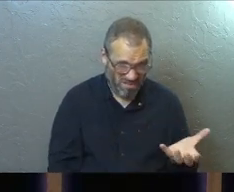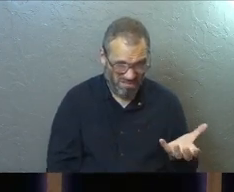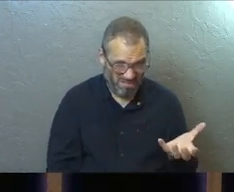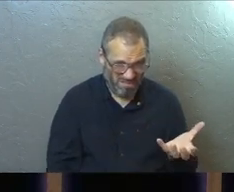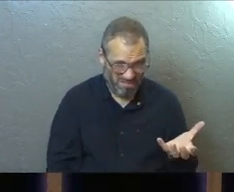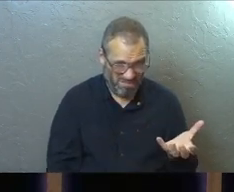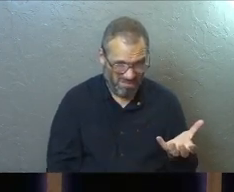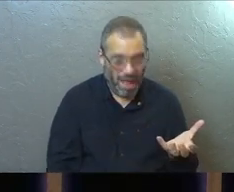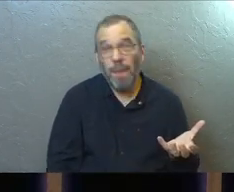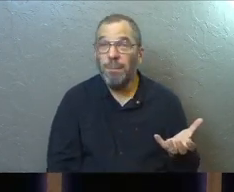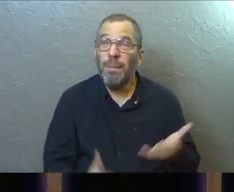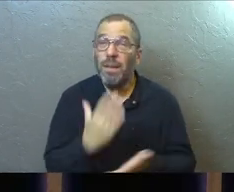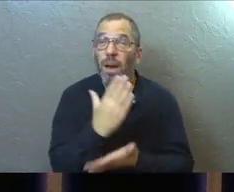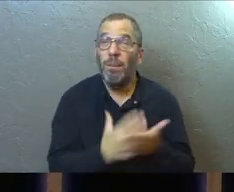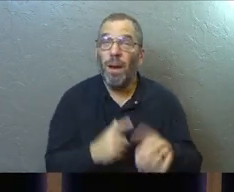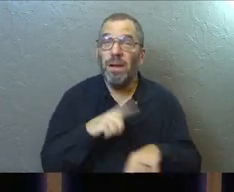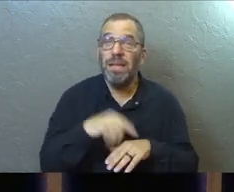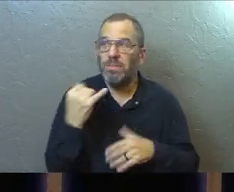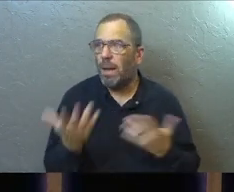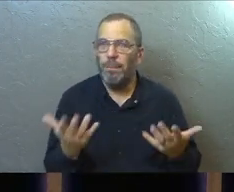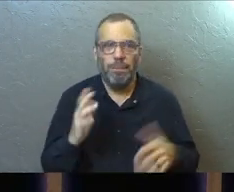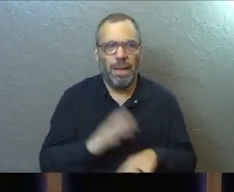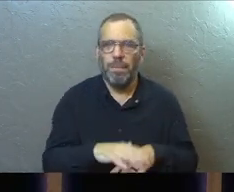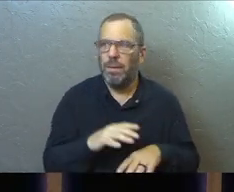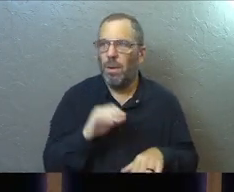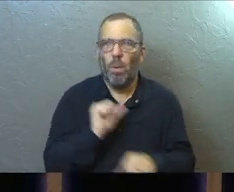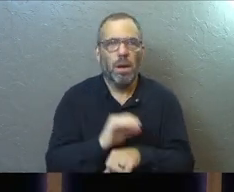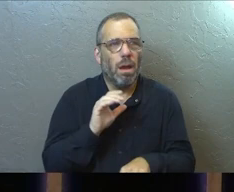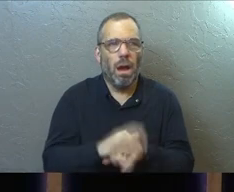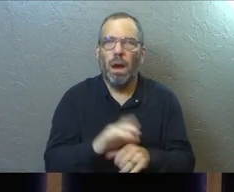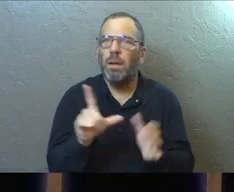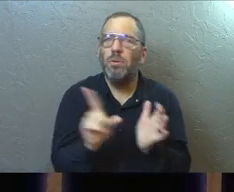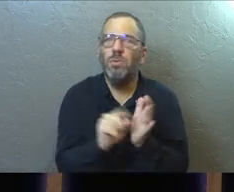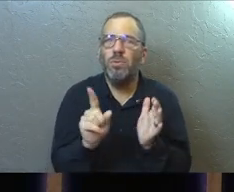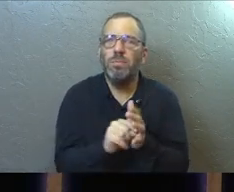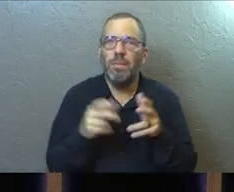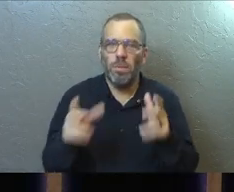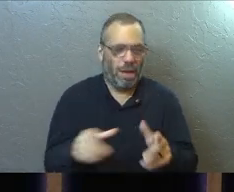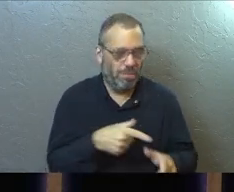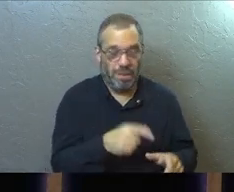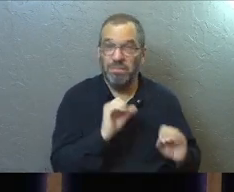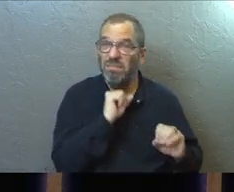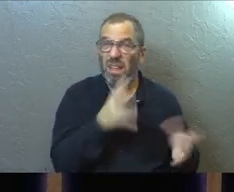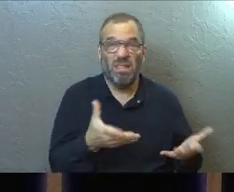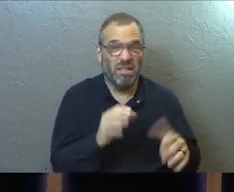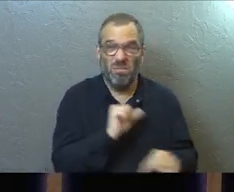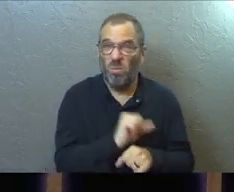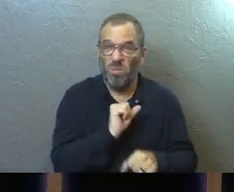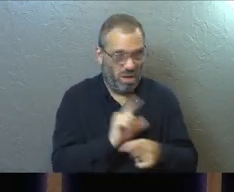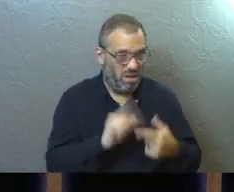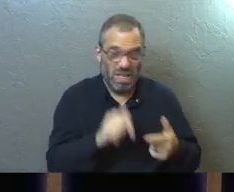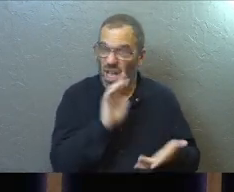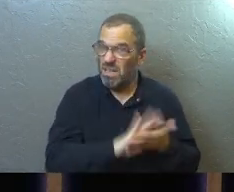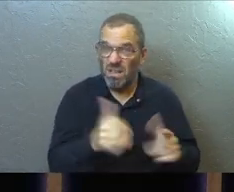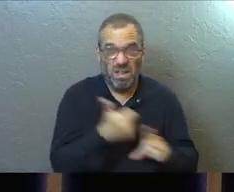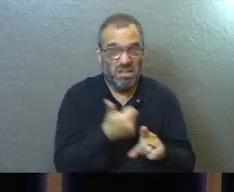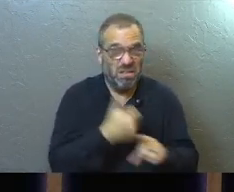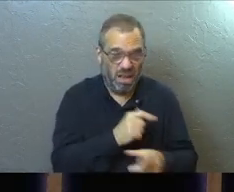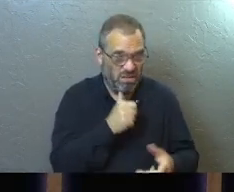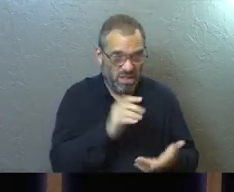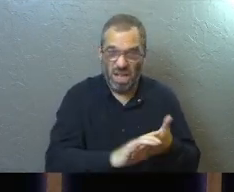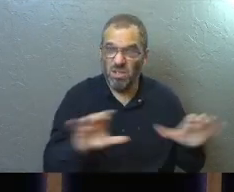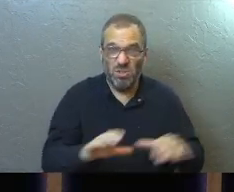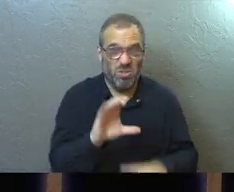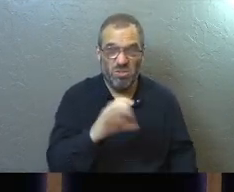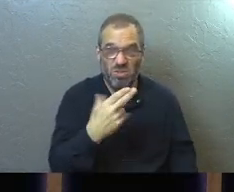And she could have taken a part-time job, even like a paper route to contribute to the budget. She hasn't done any of that. She doesn't clean up after herself. She doesn't